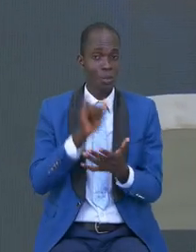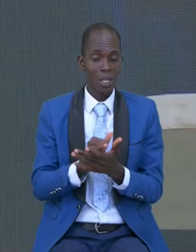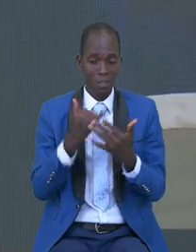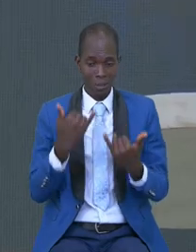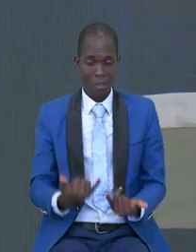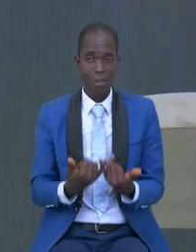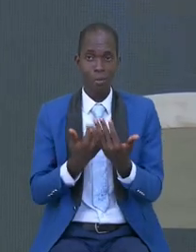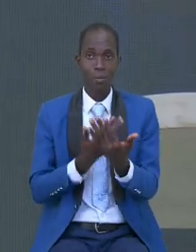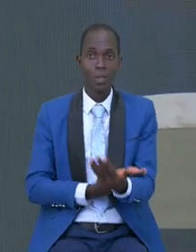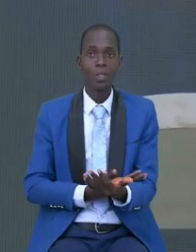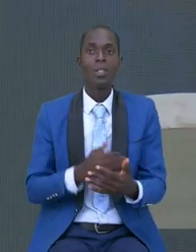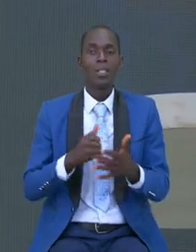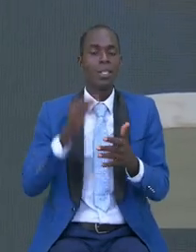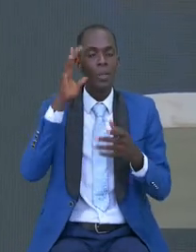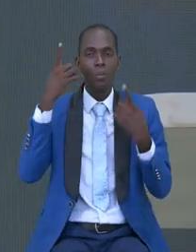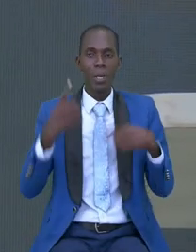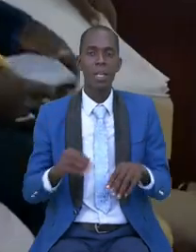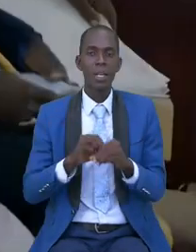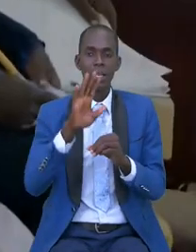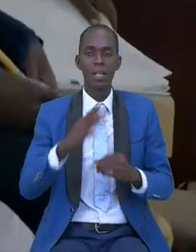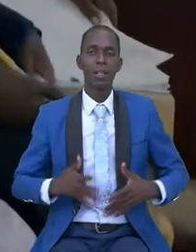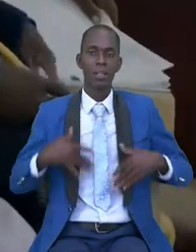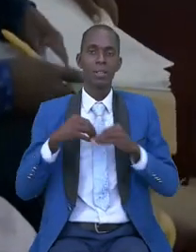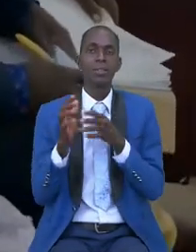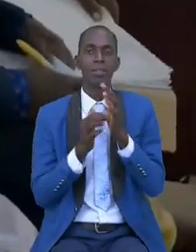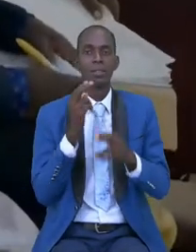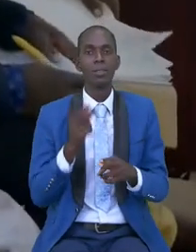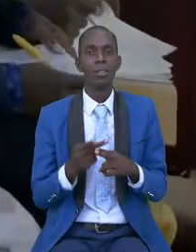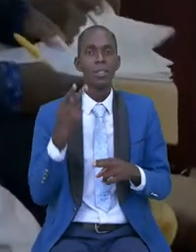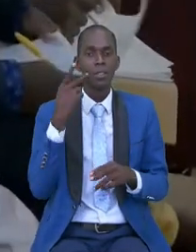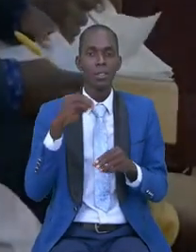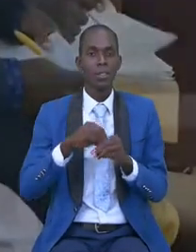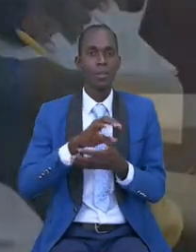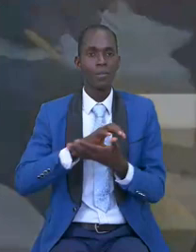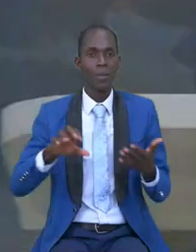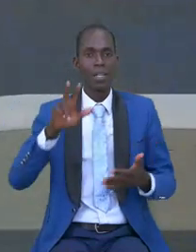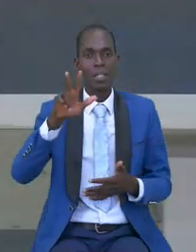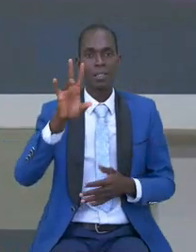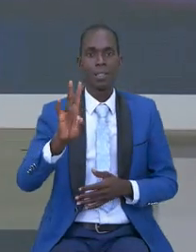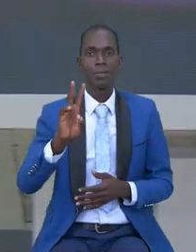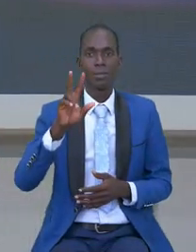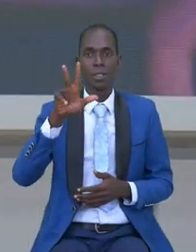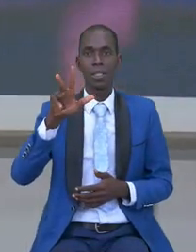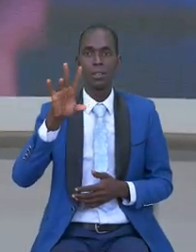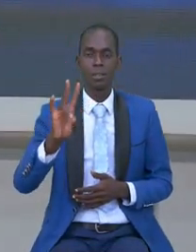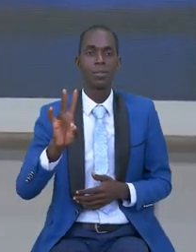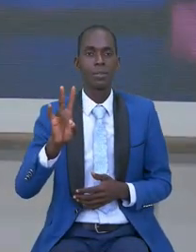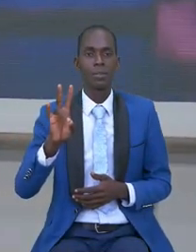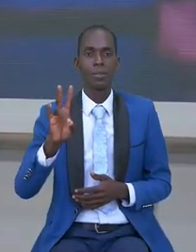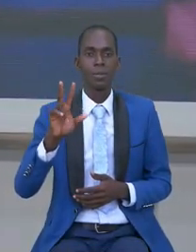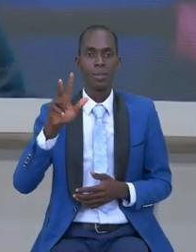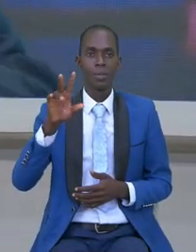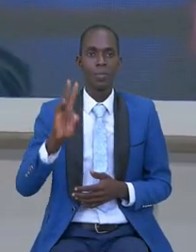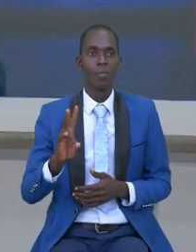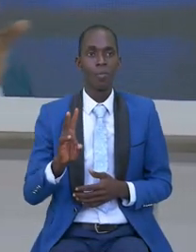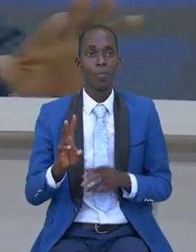morning, it will happen in your life. Look at verse 37. Verse 37.